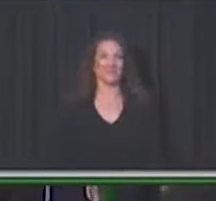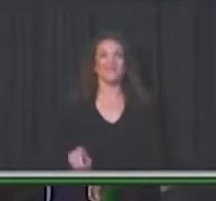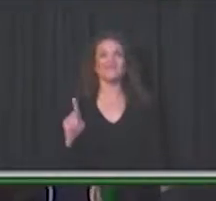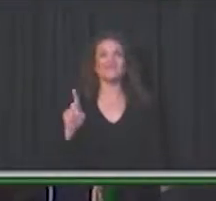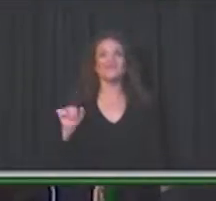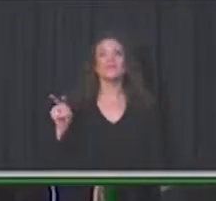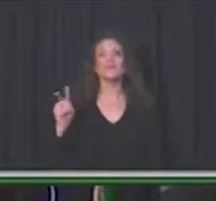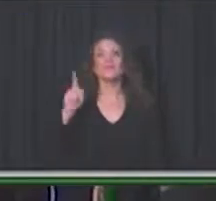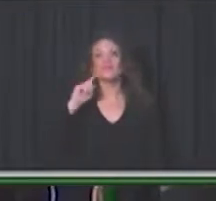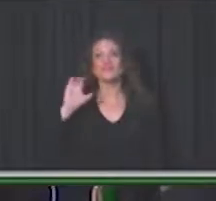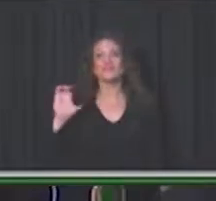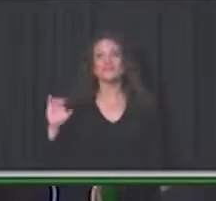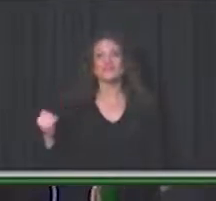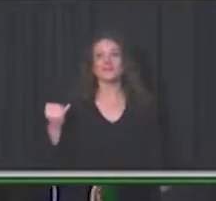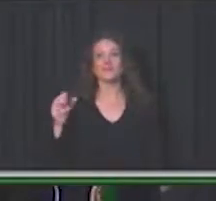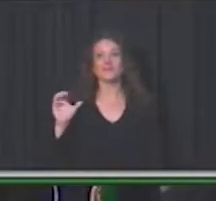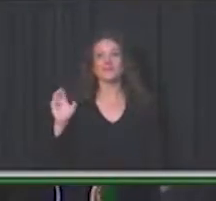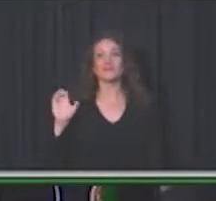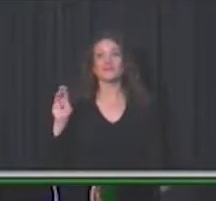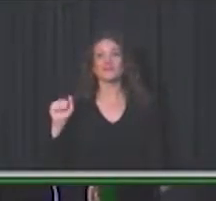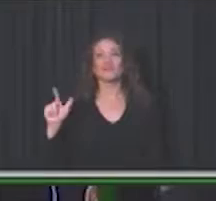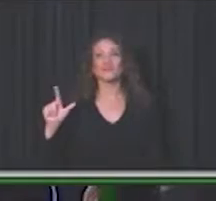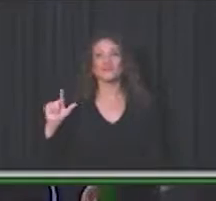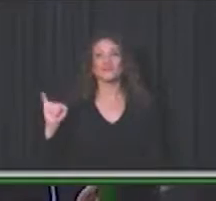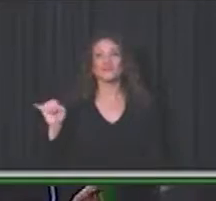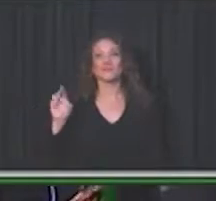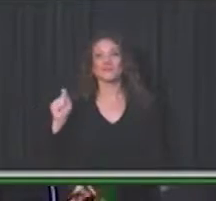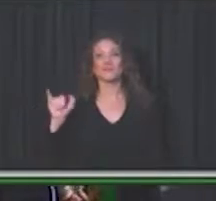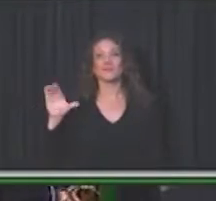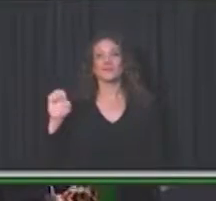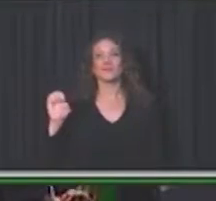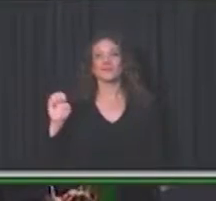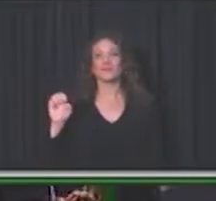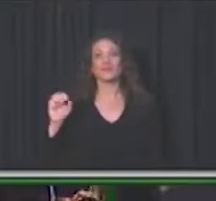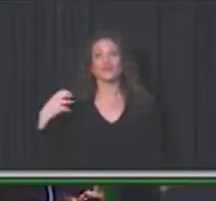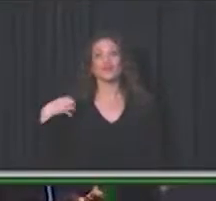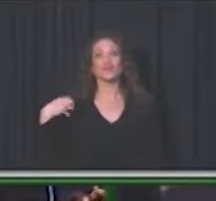Division of Criminal Justice. Mary McGuire, Chair.